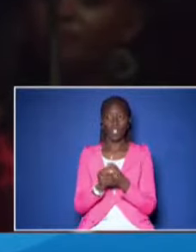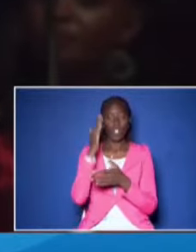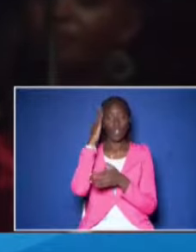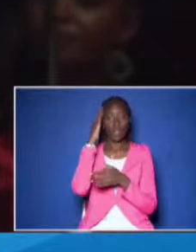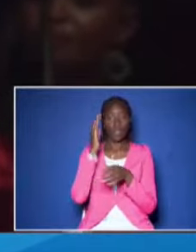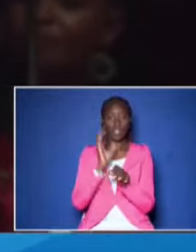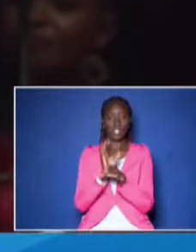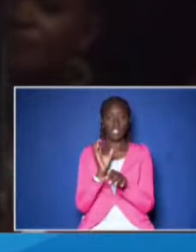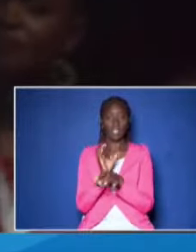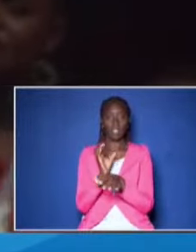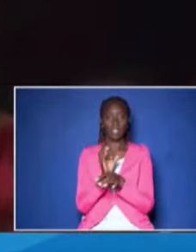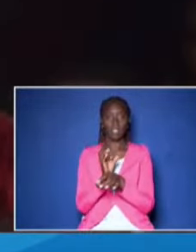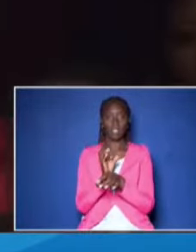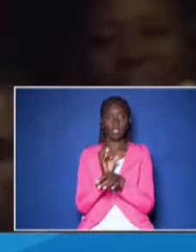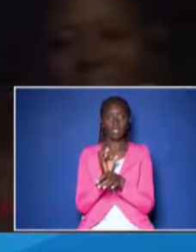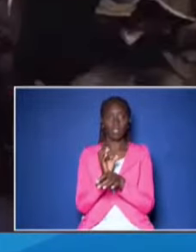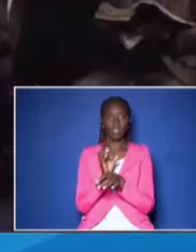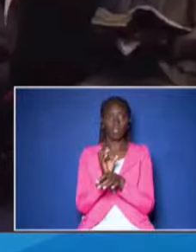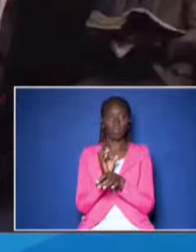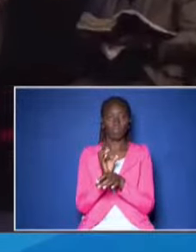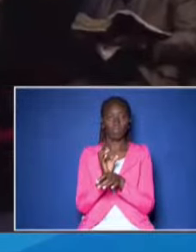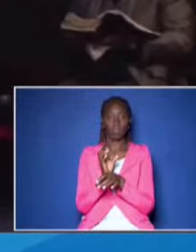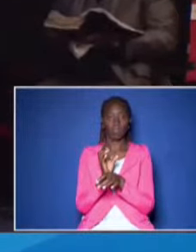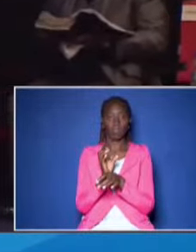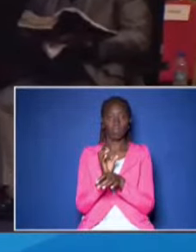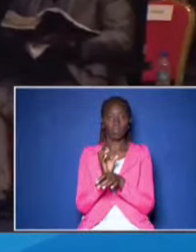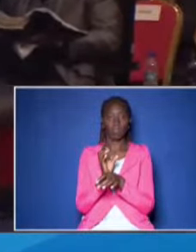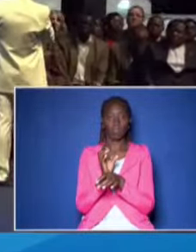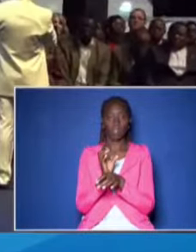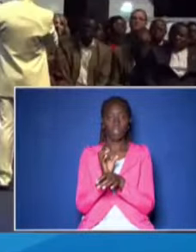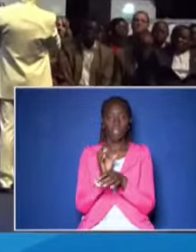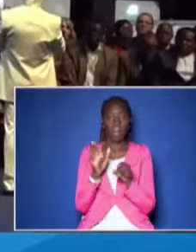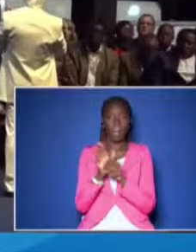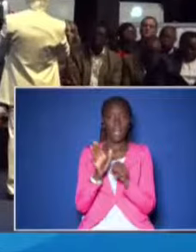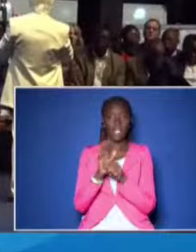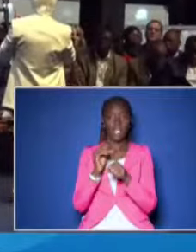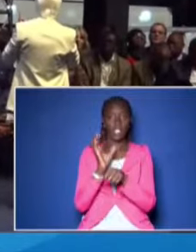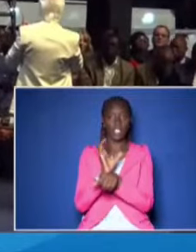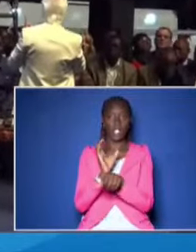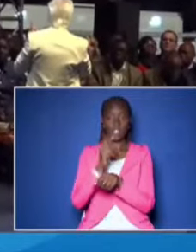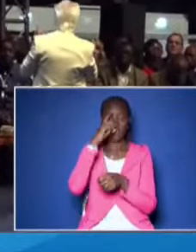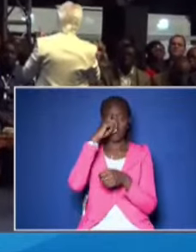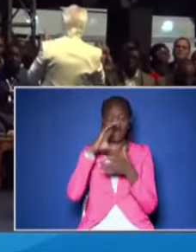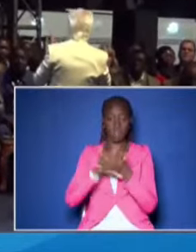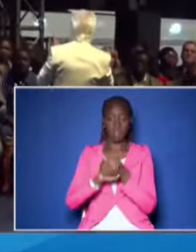church today many in the church believe that